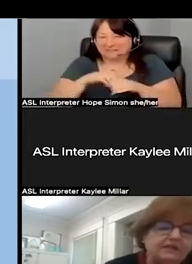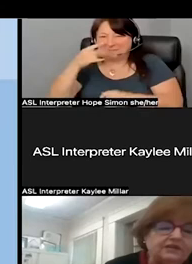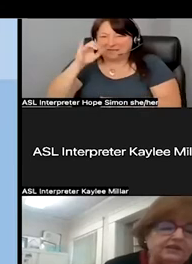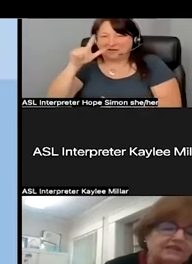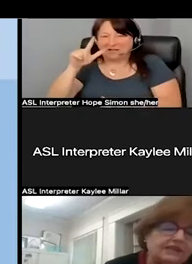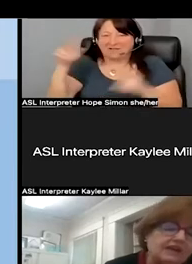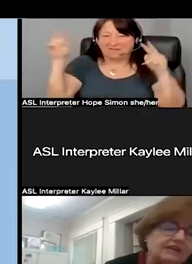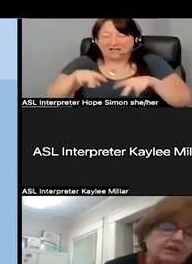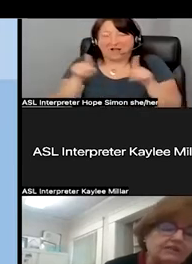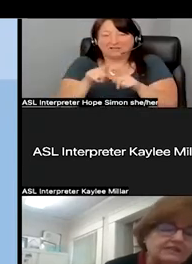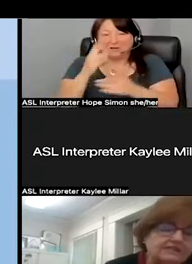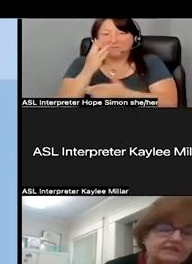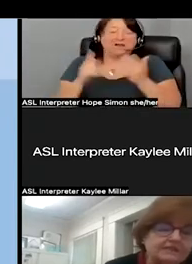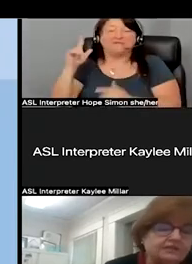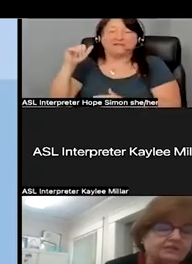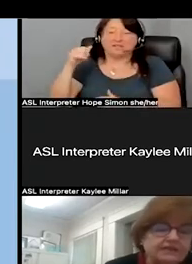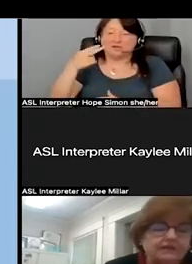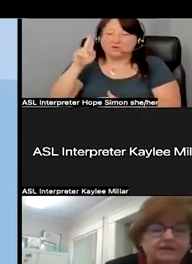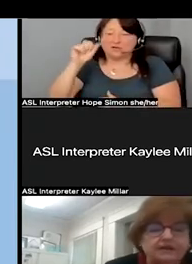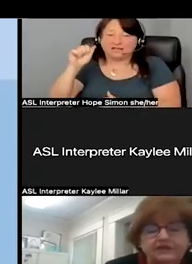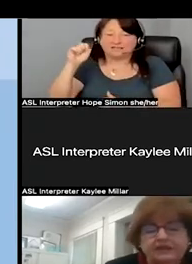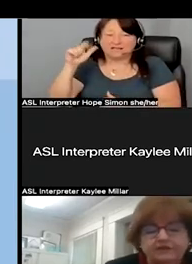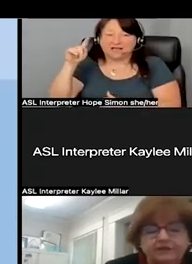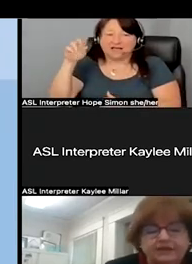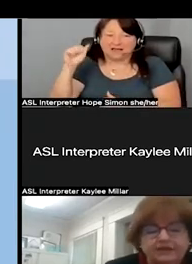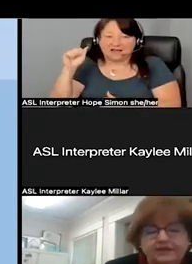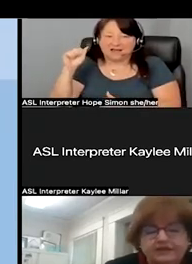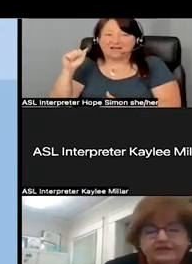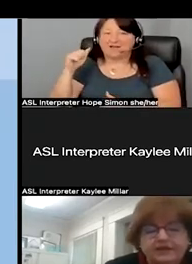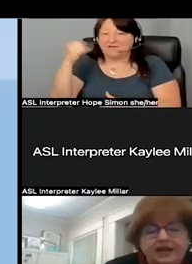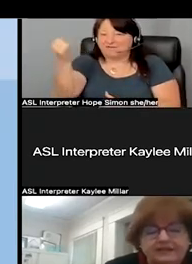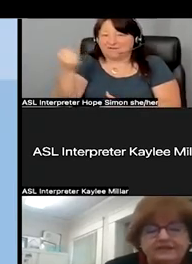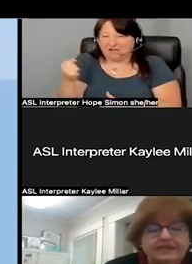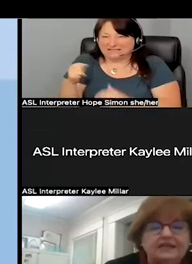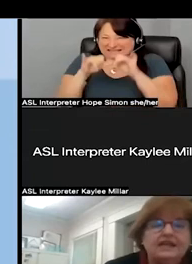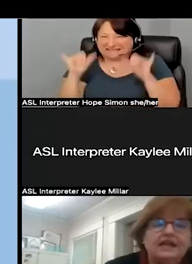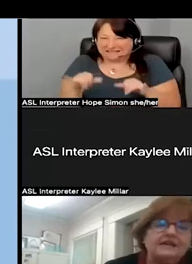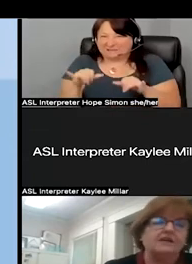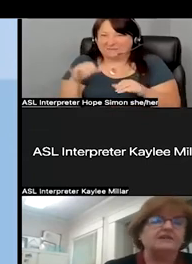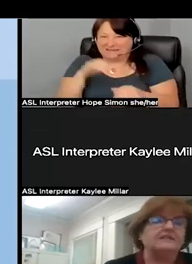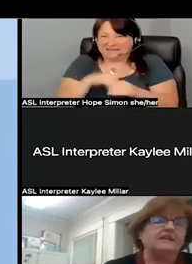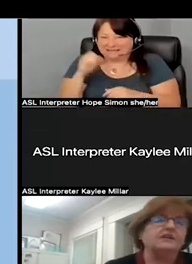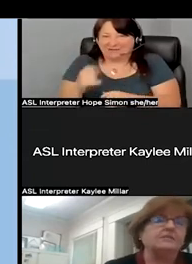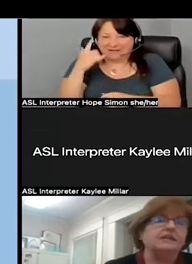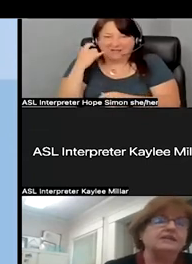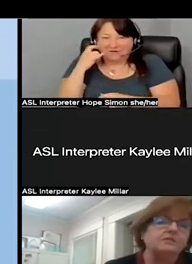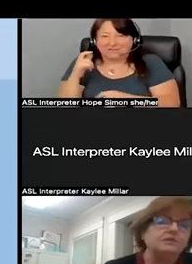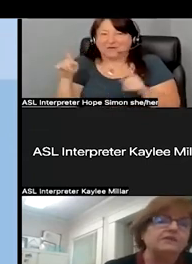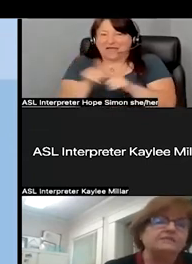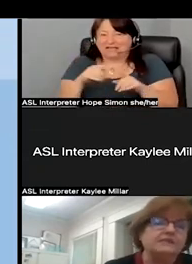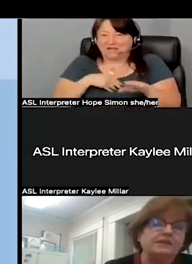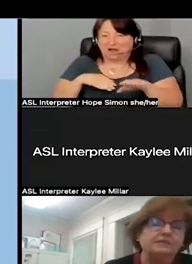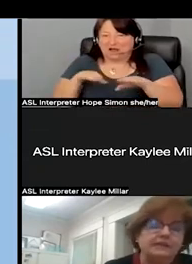the Laguna Salada fault system that is creating our Gulf of California. So as our tectonic plates